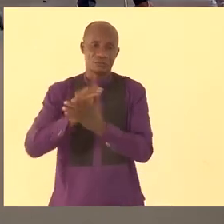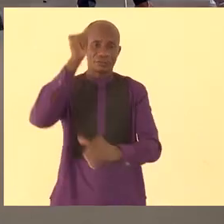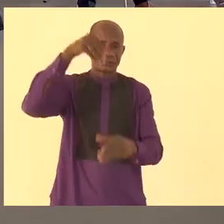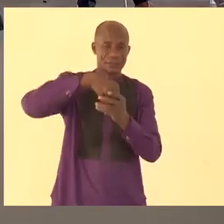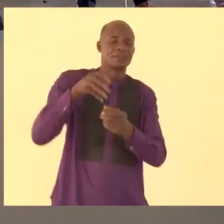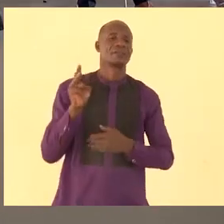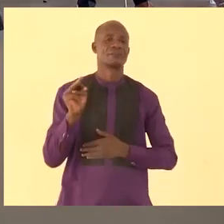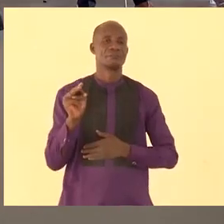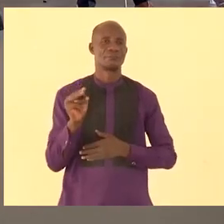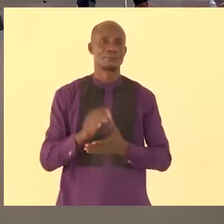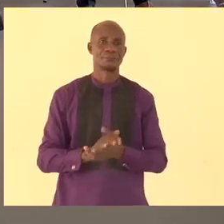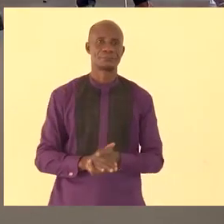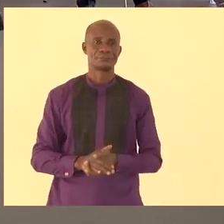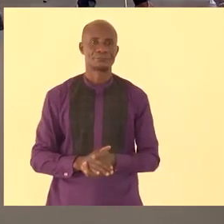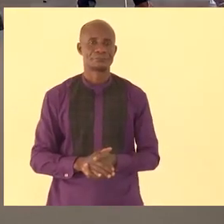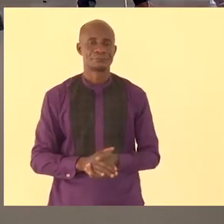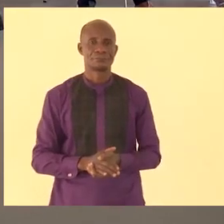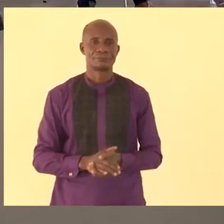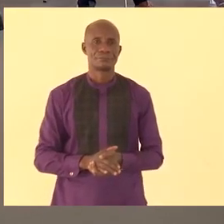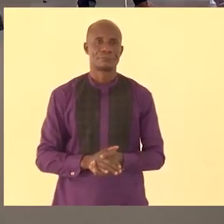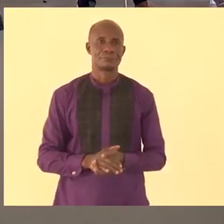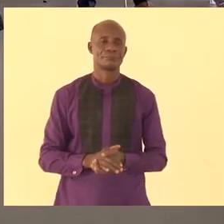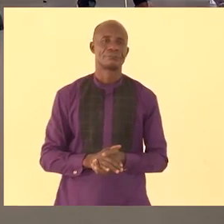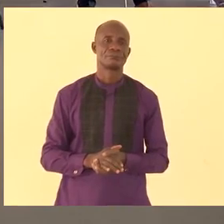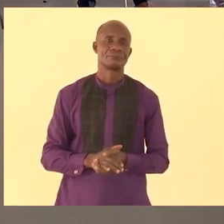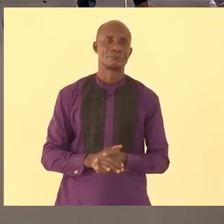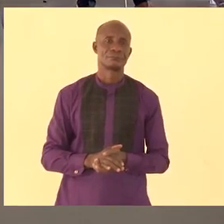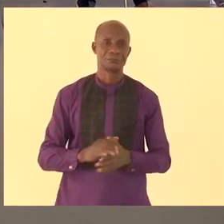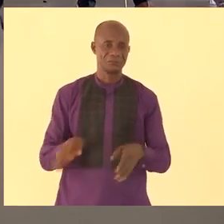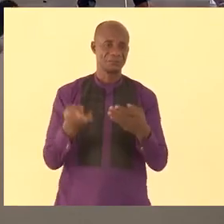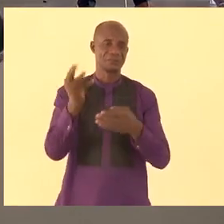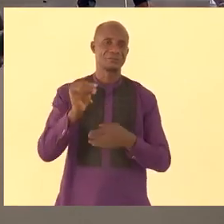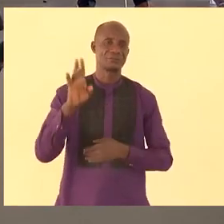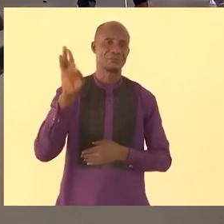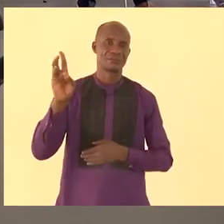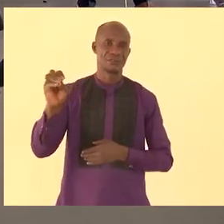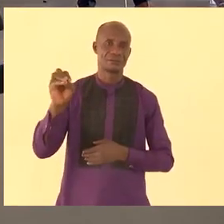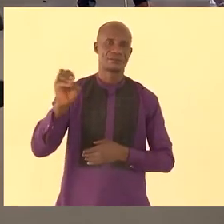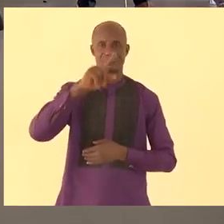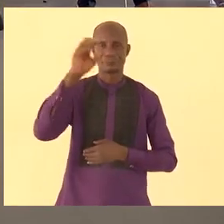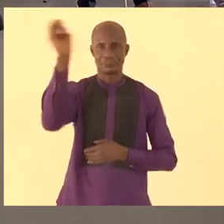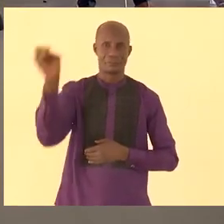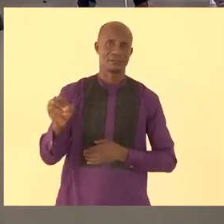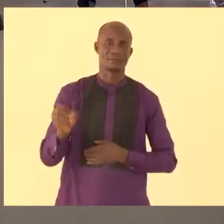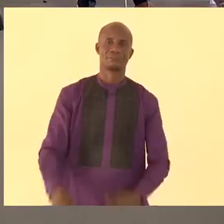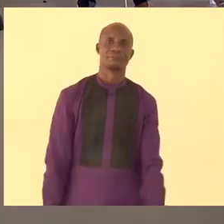Okay. God is going to help. Give Emmanuel 70% of.